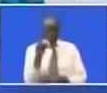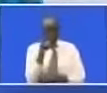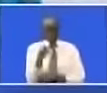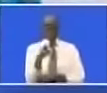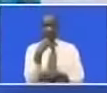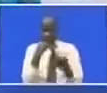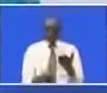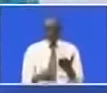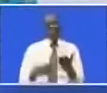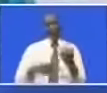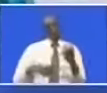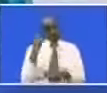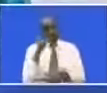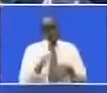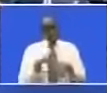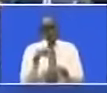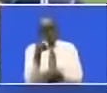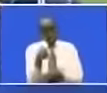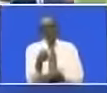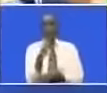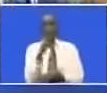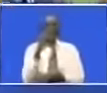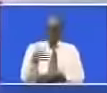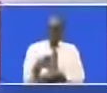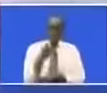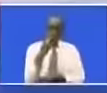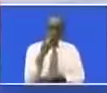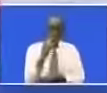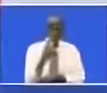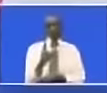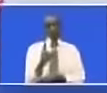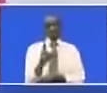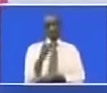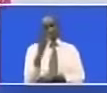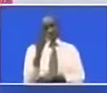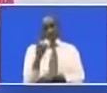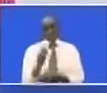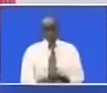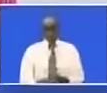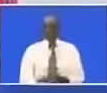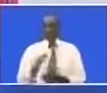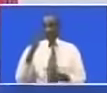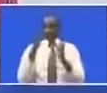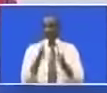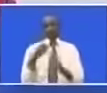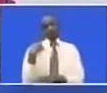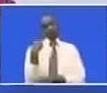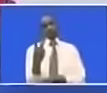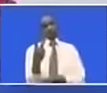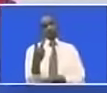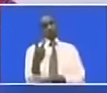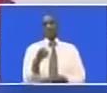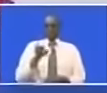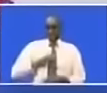Kipngeno strolled to victory ahead of his compatriots in a time of 1 hour 2 minutes and 42 seconds. Nicholas Kipchirchir was second. In the